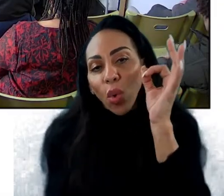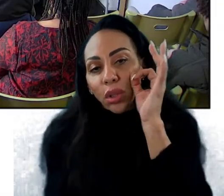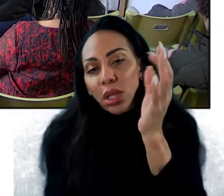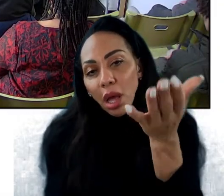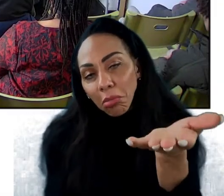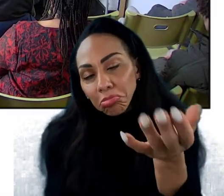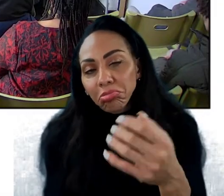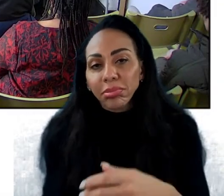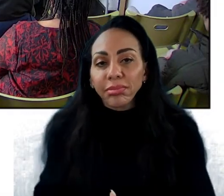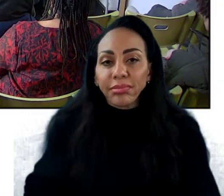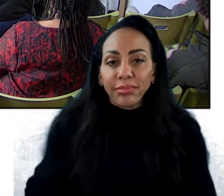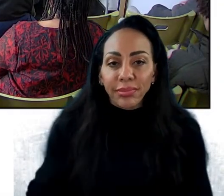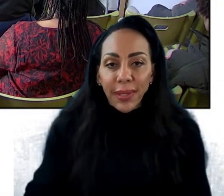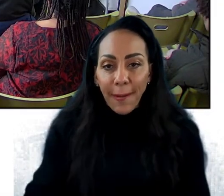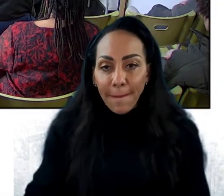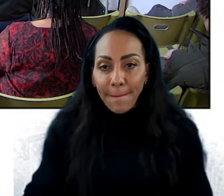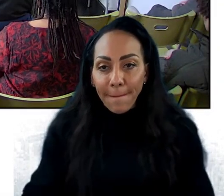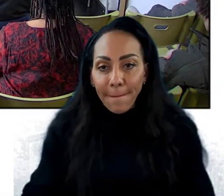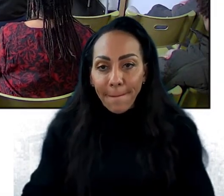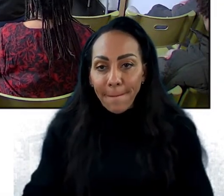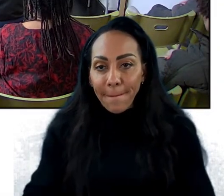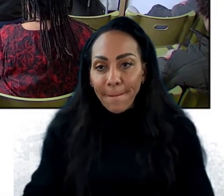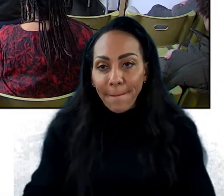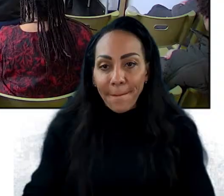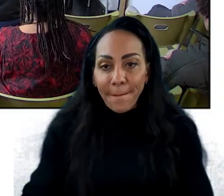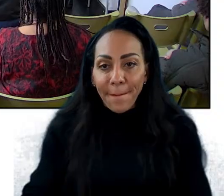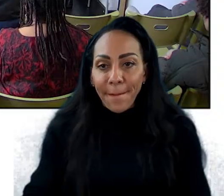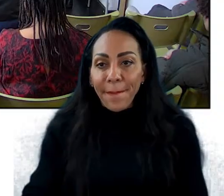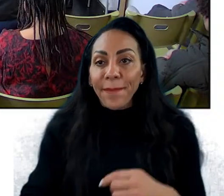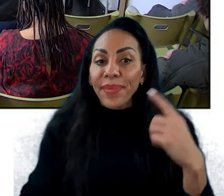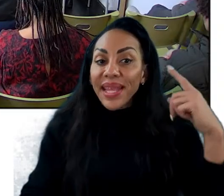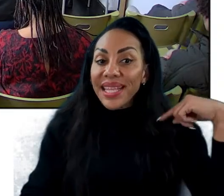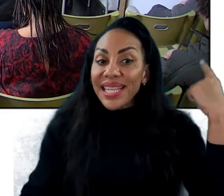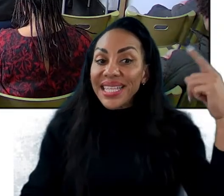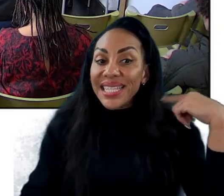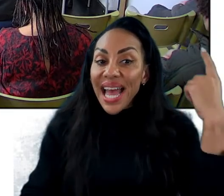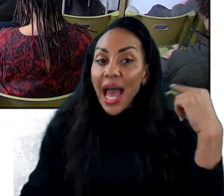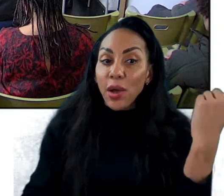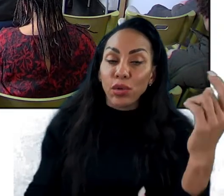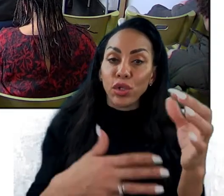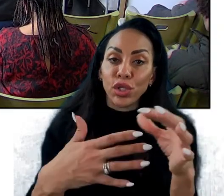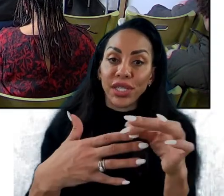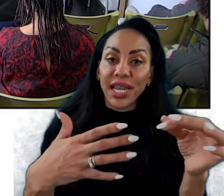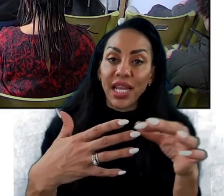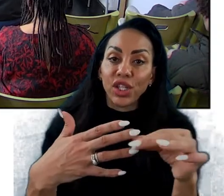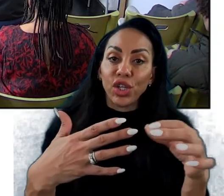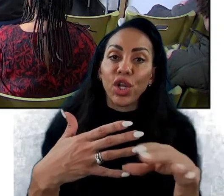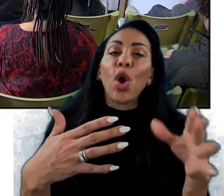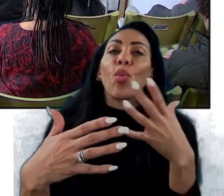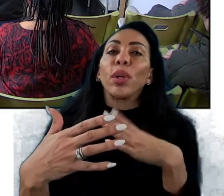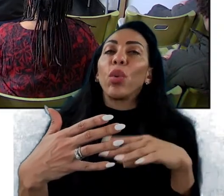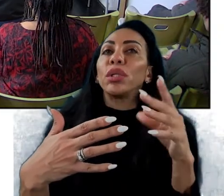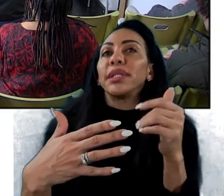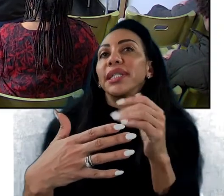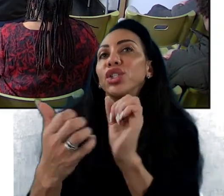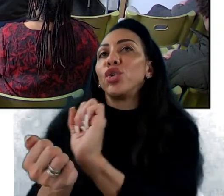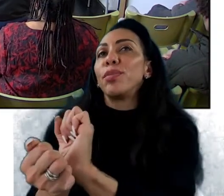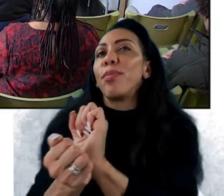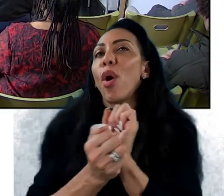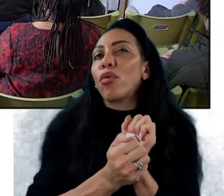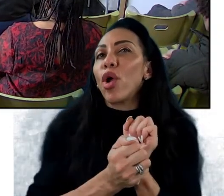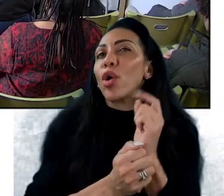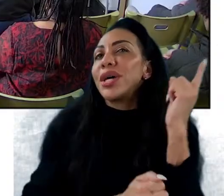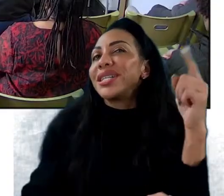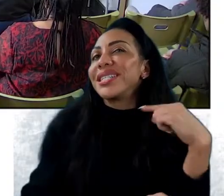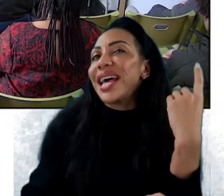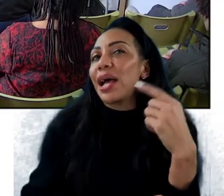And then similarly in kind of the sound selection, we were trying to make sounds which matched the feel of